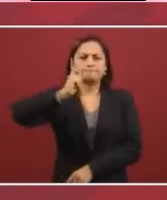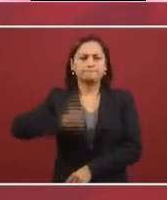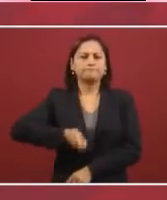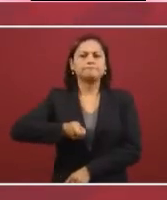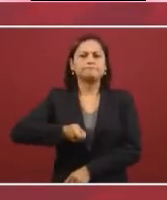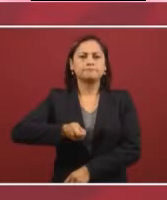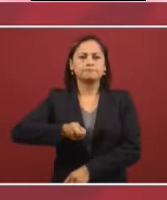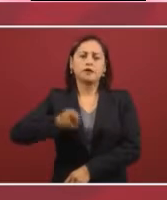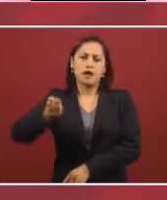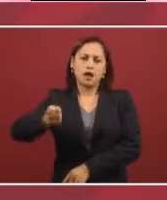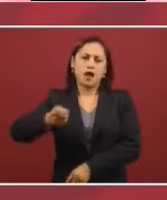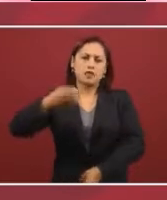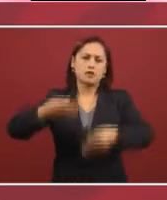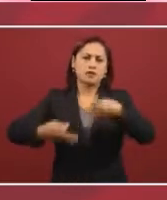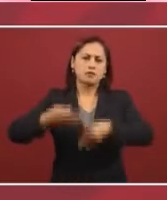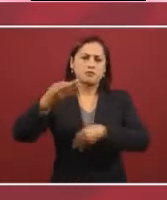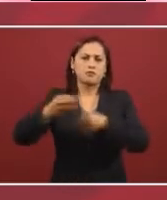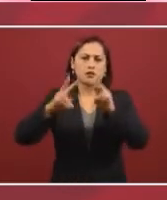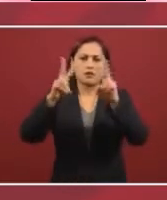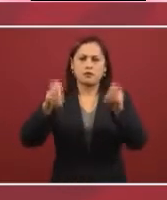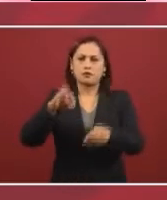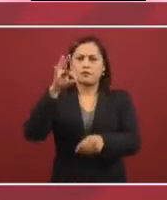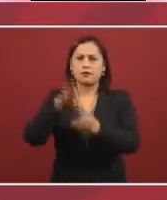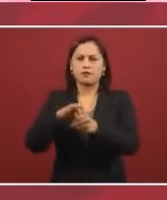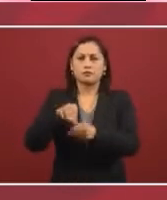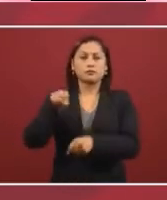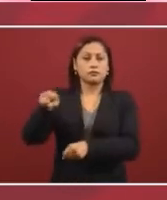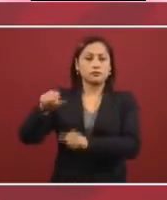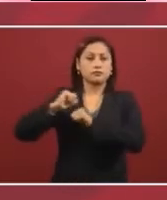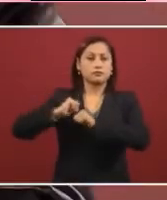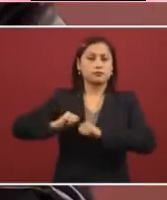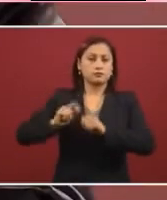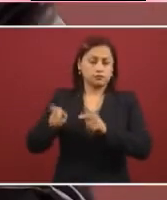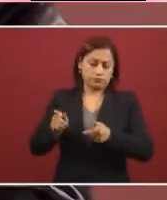of the electoral tribunal. That's their job.